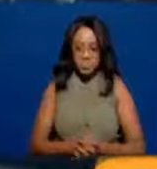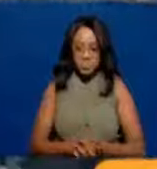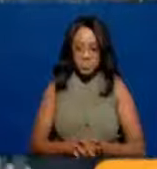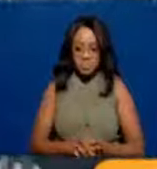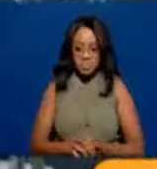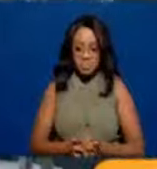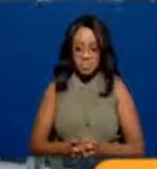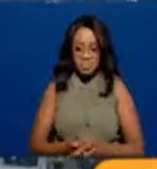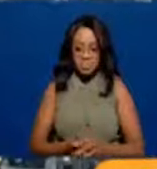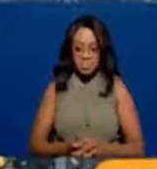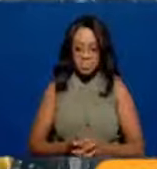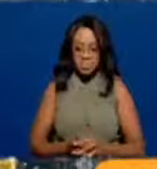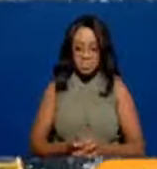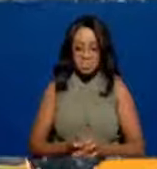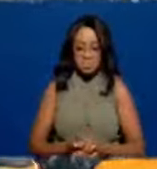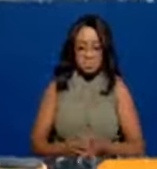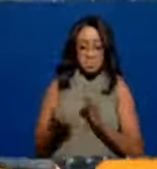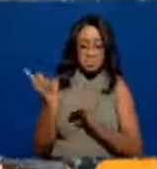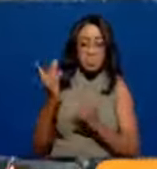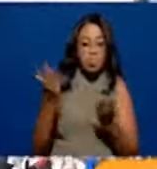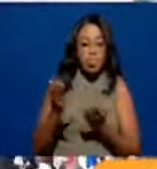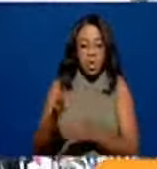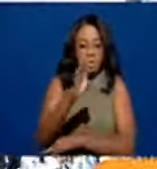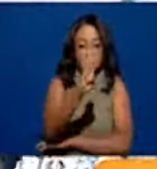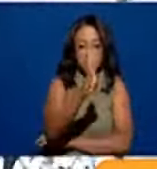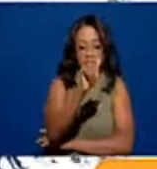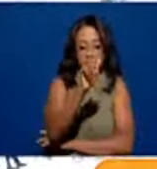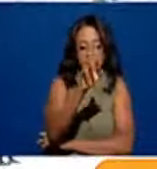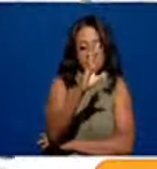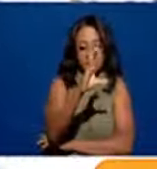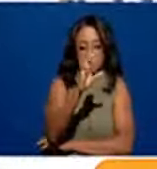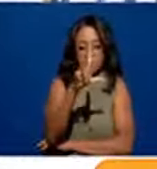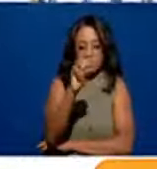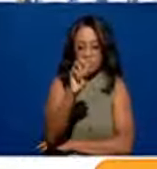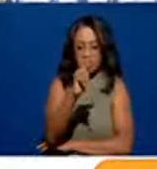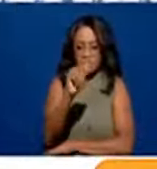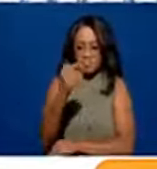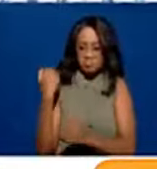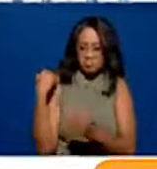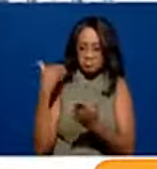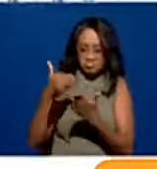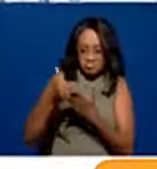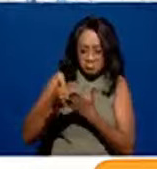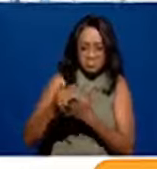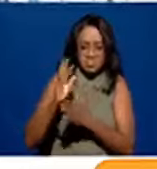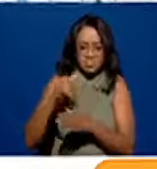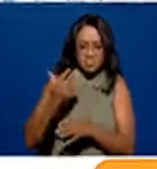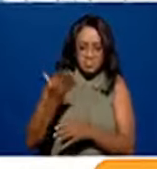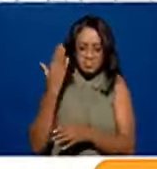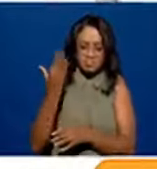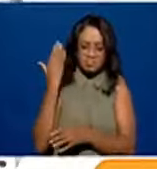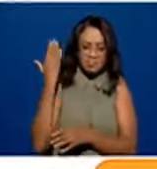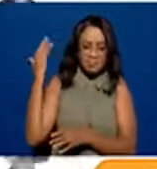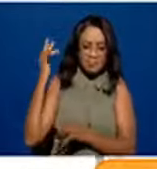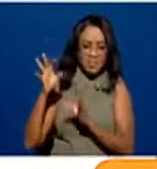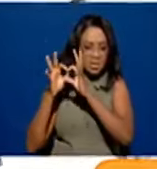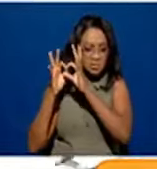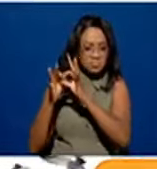Take, for instance, Barcelona, Spain, a nation steeped in religious tradition, tracing back through centuries.